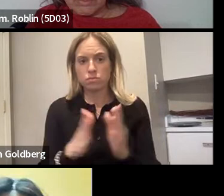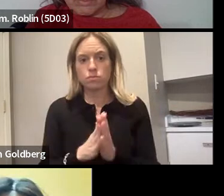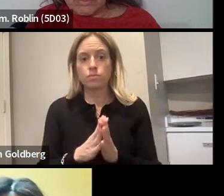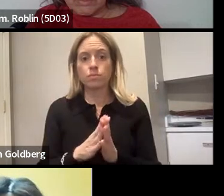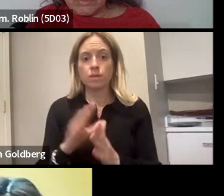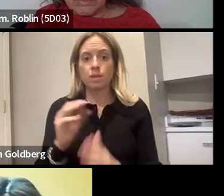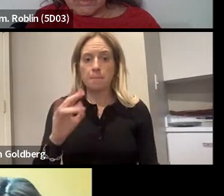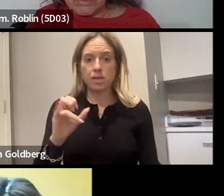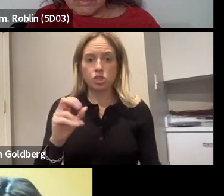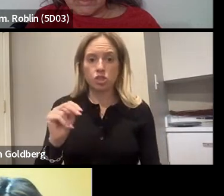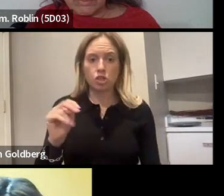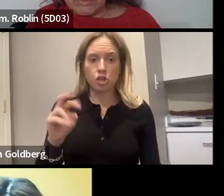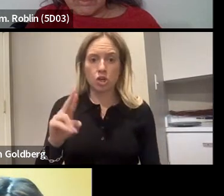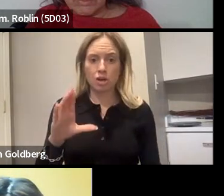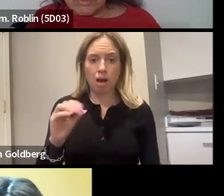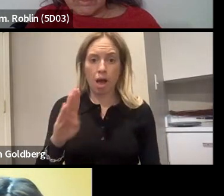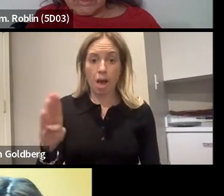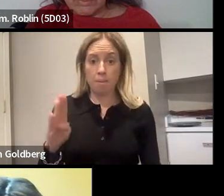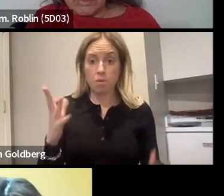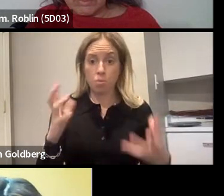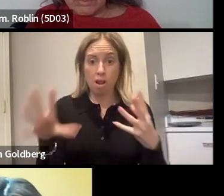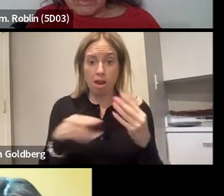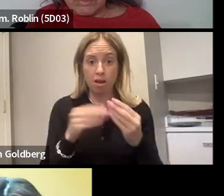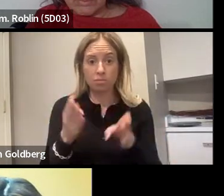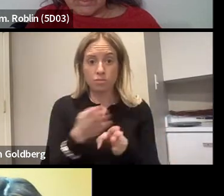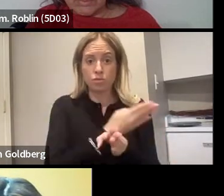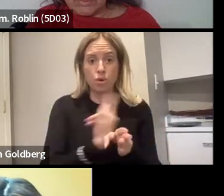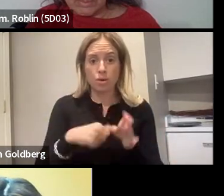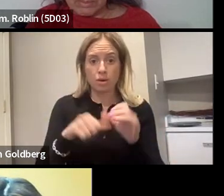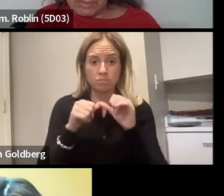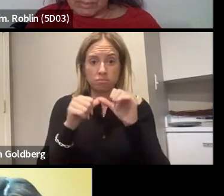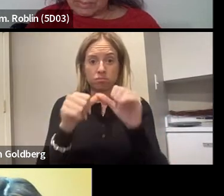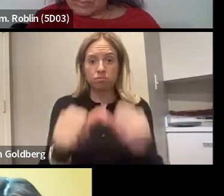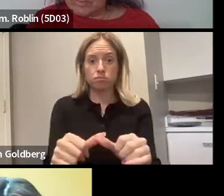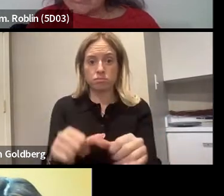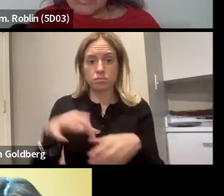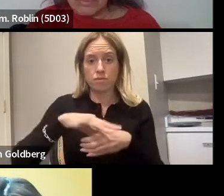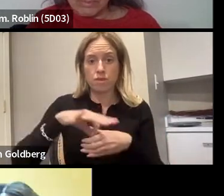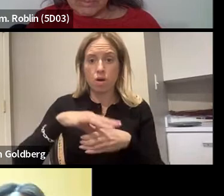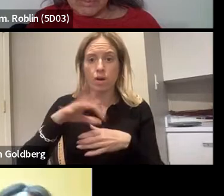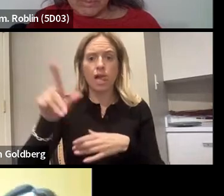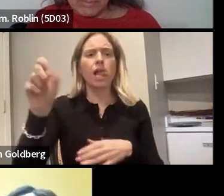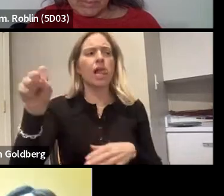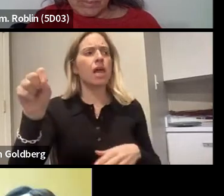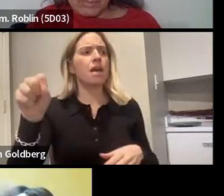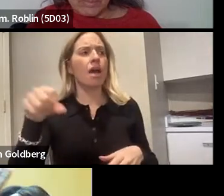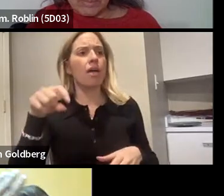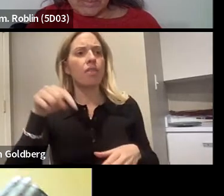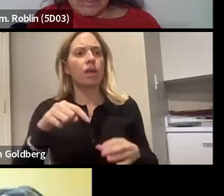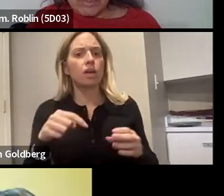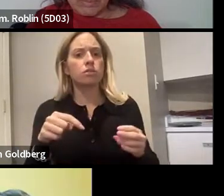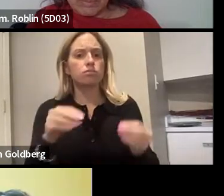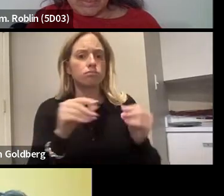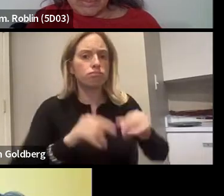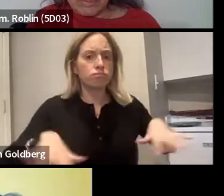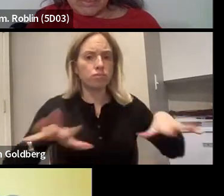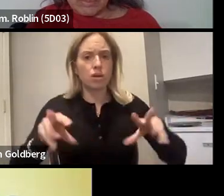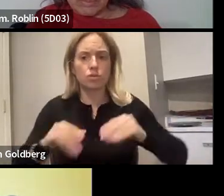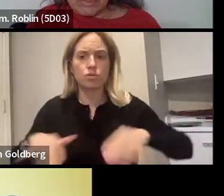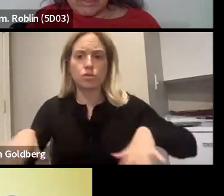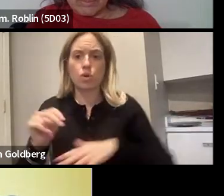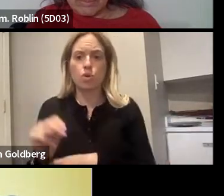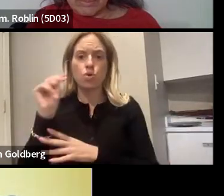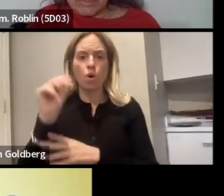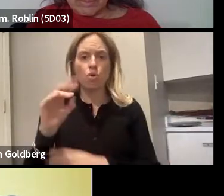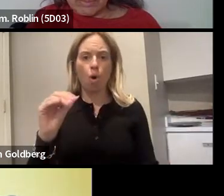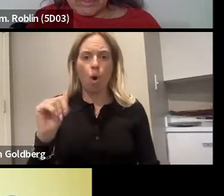Commissioner Cobb, would you like to say something else before we move to a vote on this? Yeah, just these properties are both on the north side of Oates,